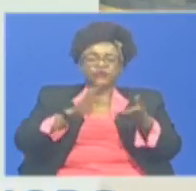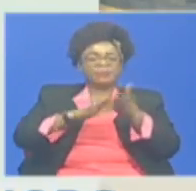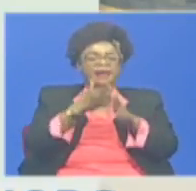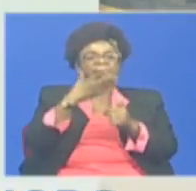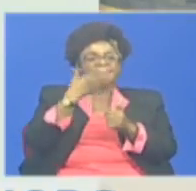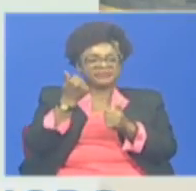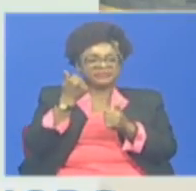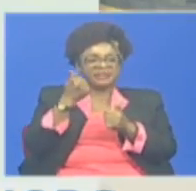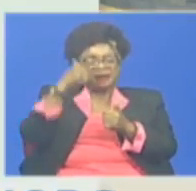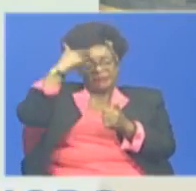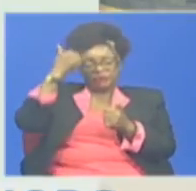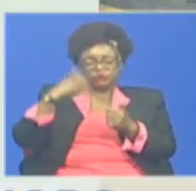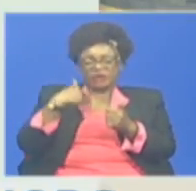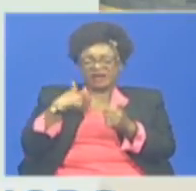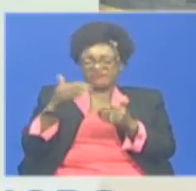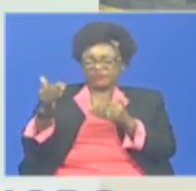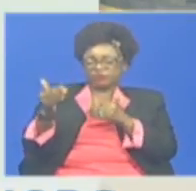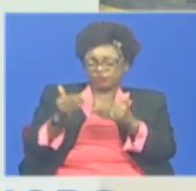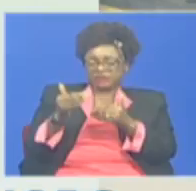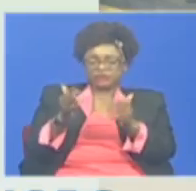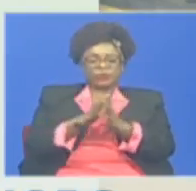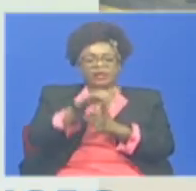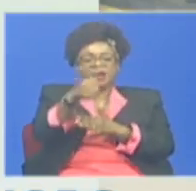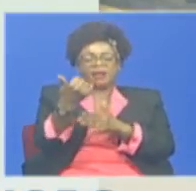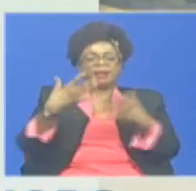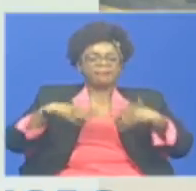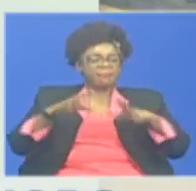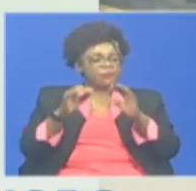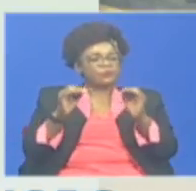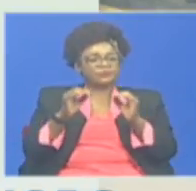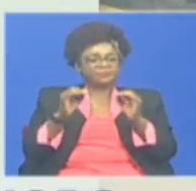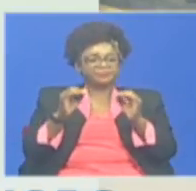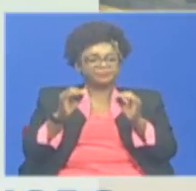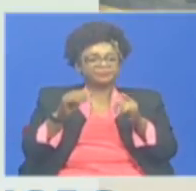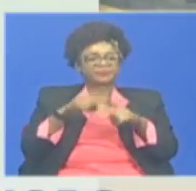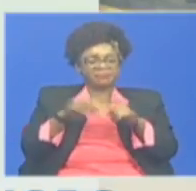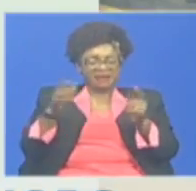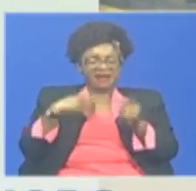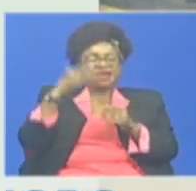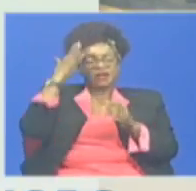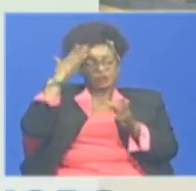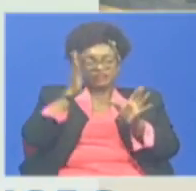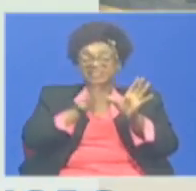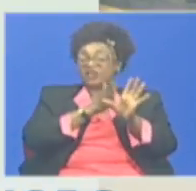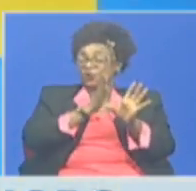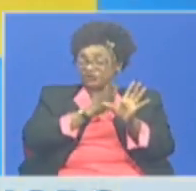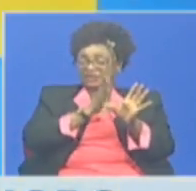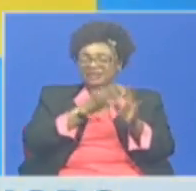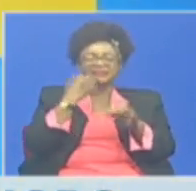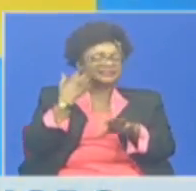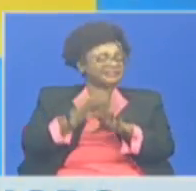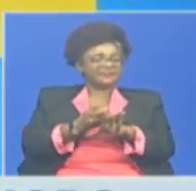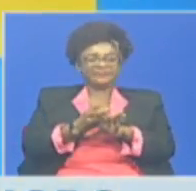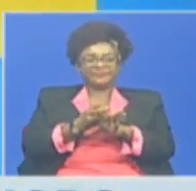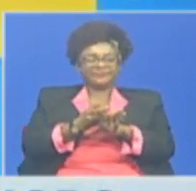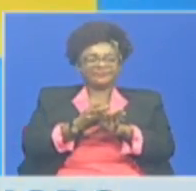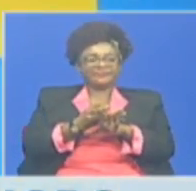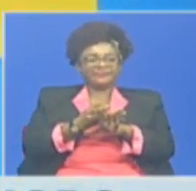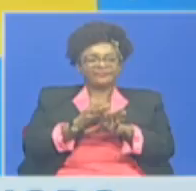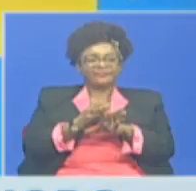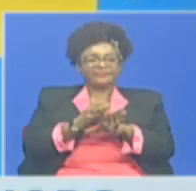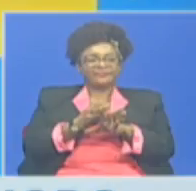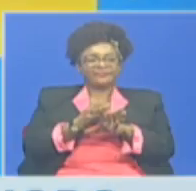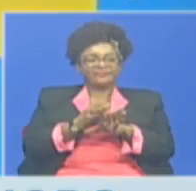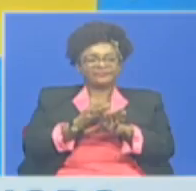too much contact with other people. But yeah, I know psychologically it's going to be tough. Let us all spare a thought for